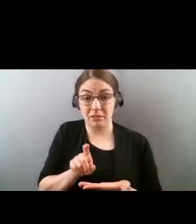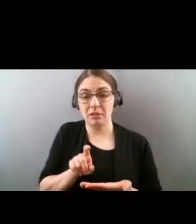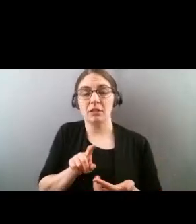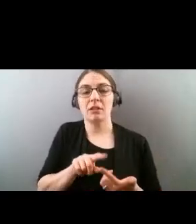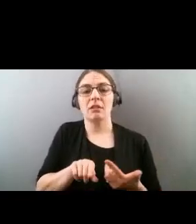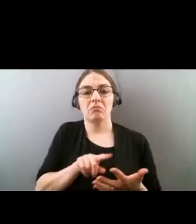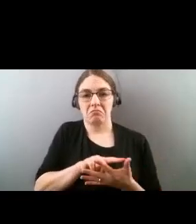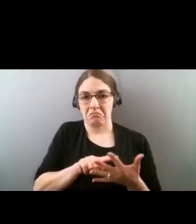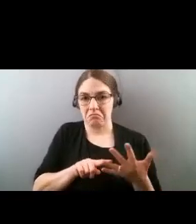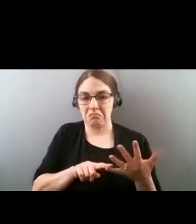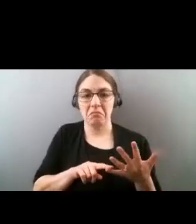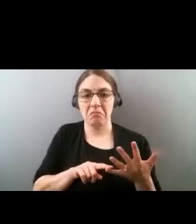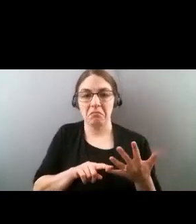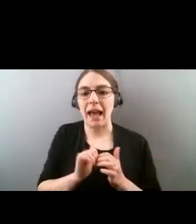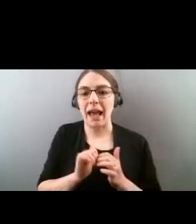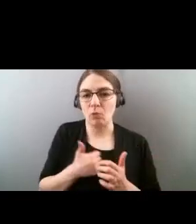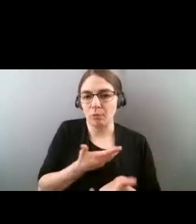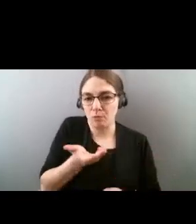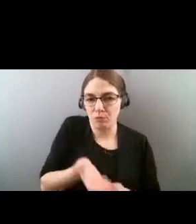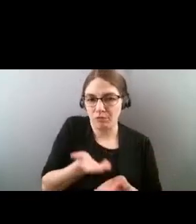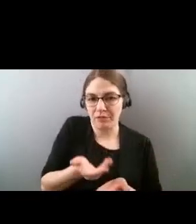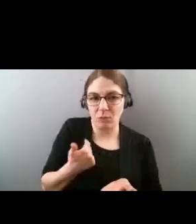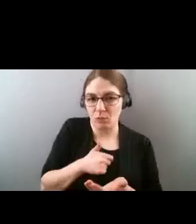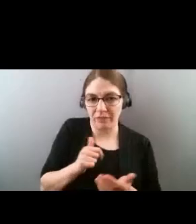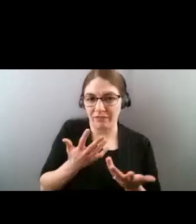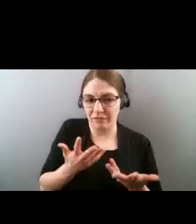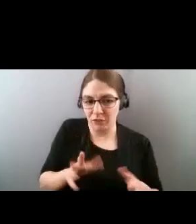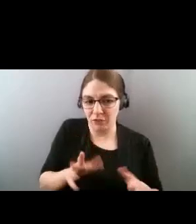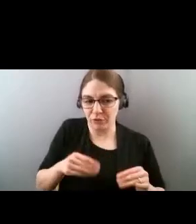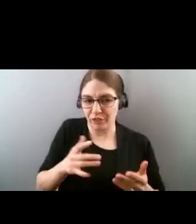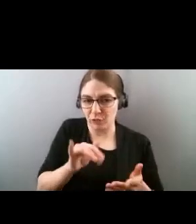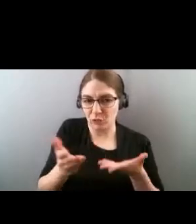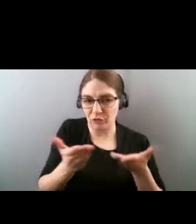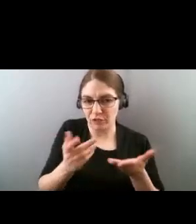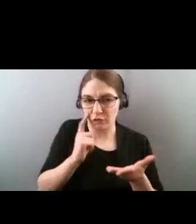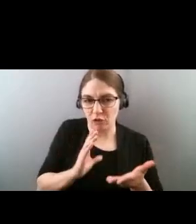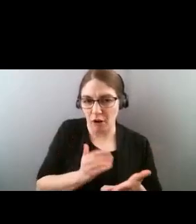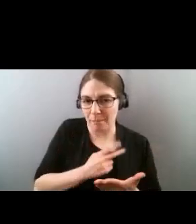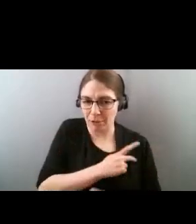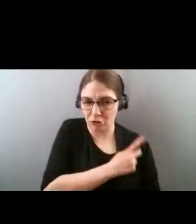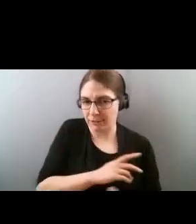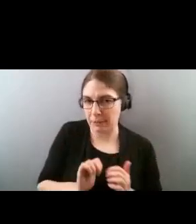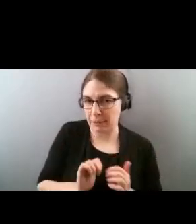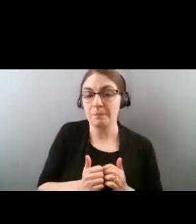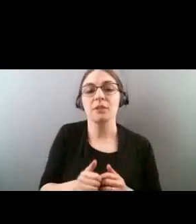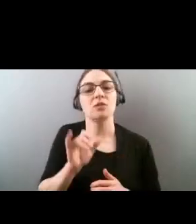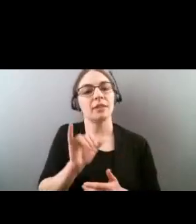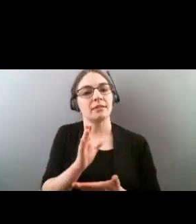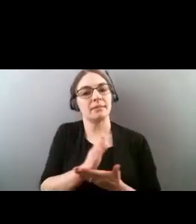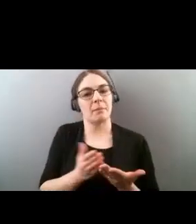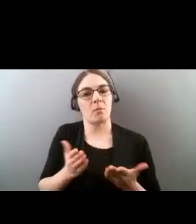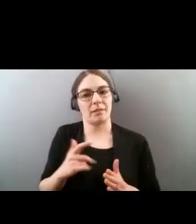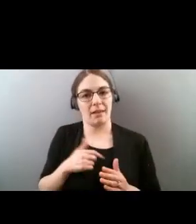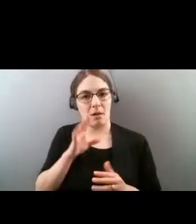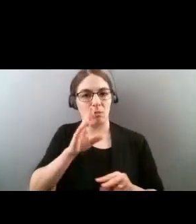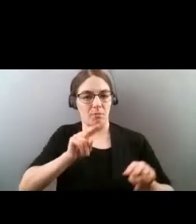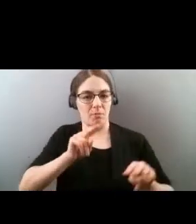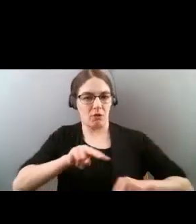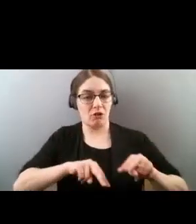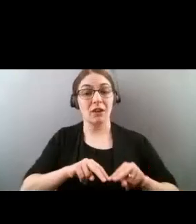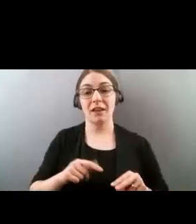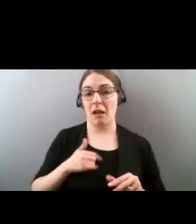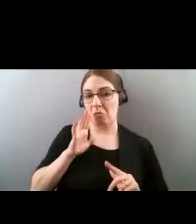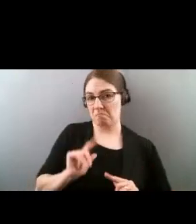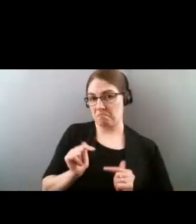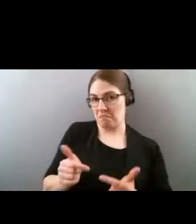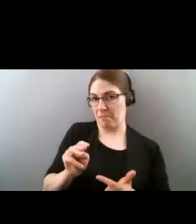are proving that we provided these services to our patients? So that's some of the ways that I monitor them, and I'll hand it over to Morgan to talk